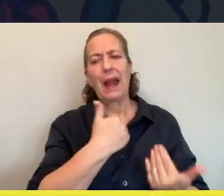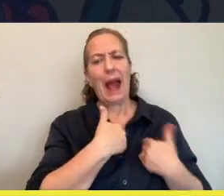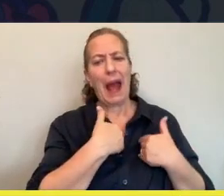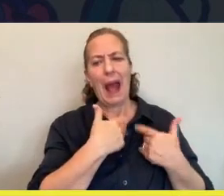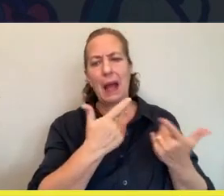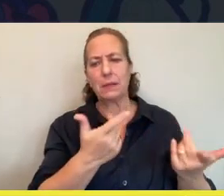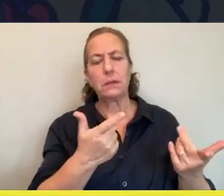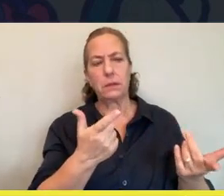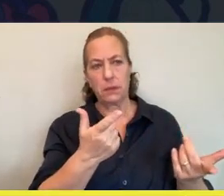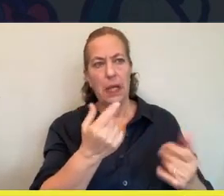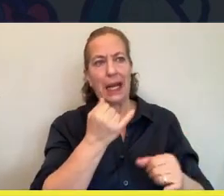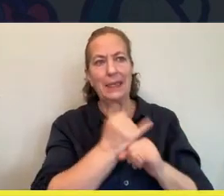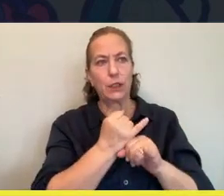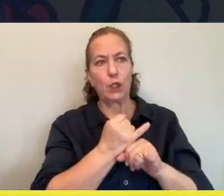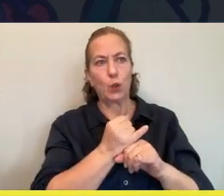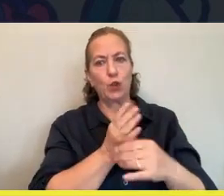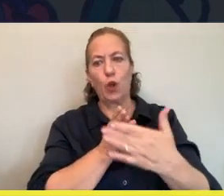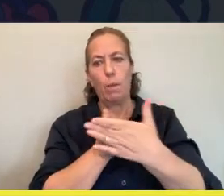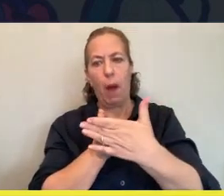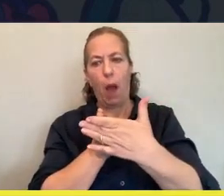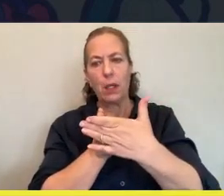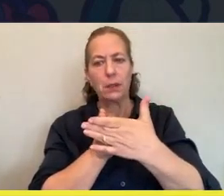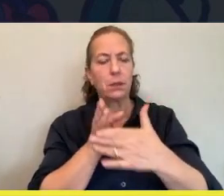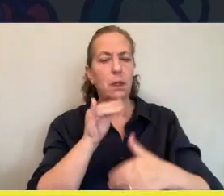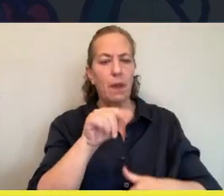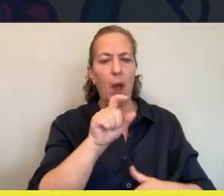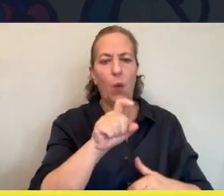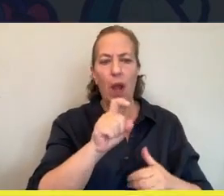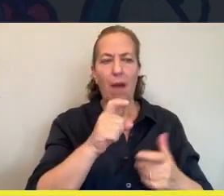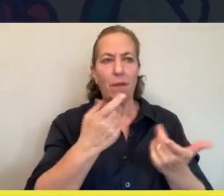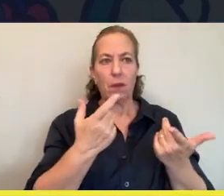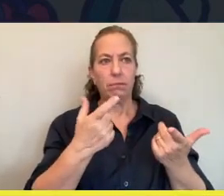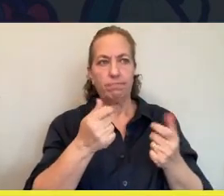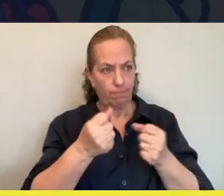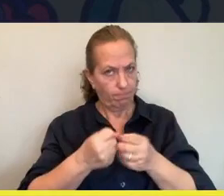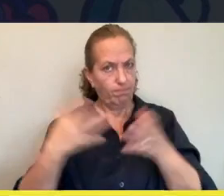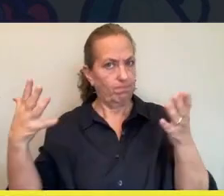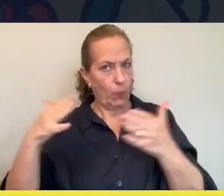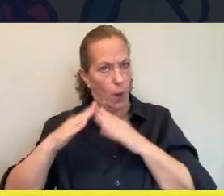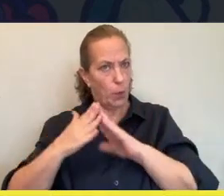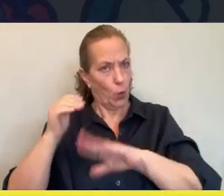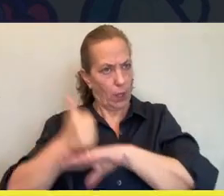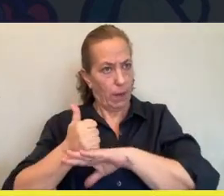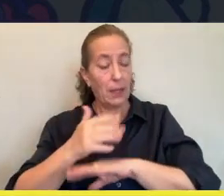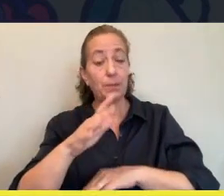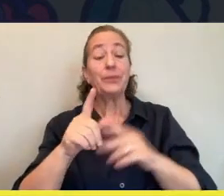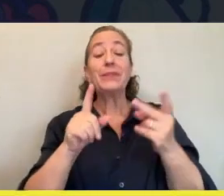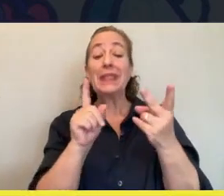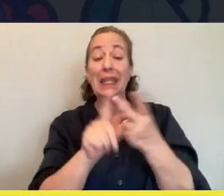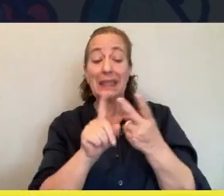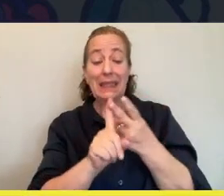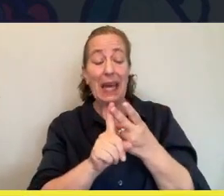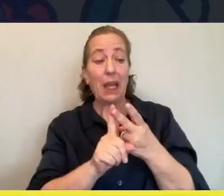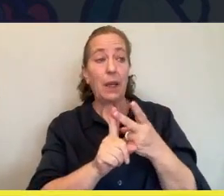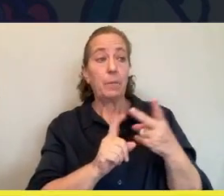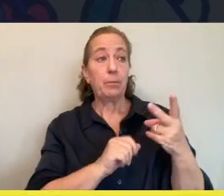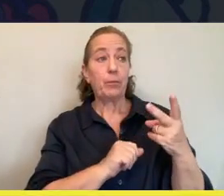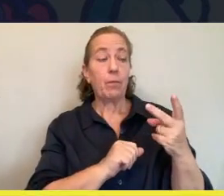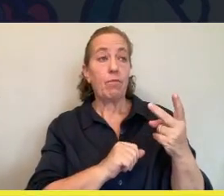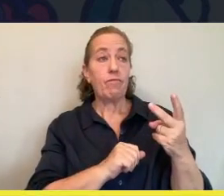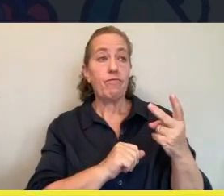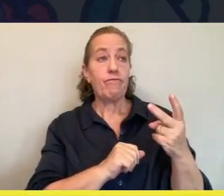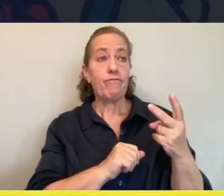bias, so there's a need to expand home and community-based services. Second, if you put the, thank you.